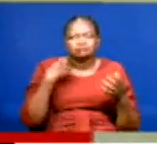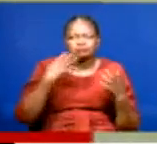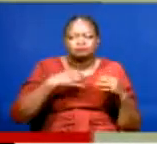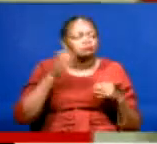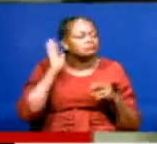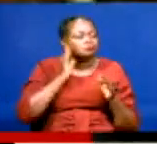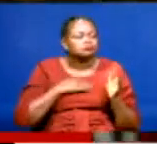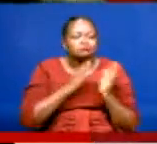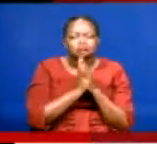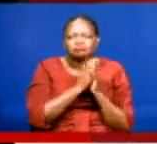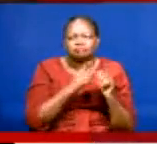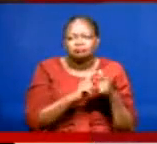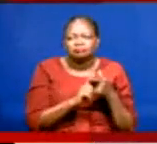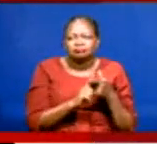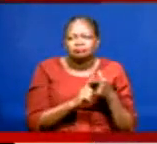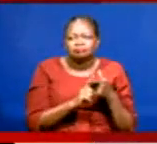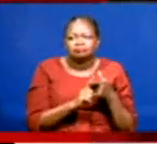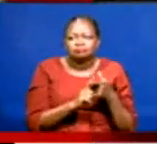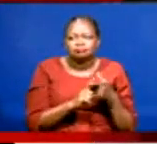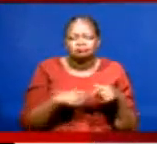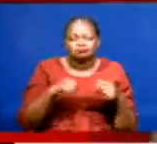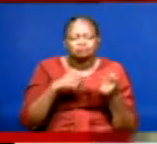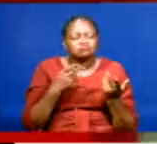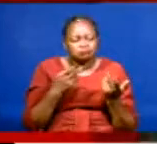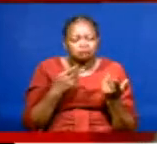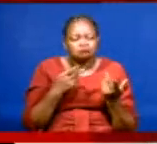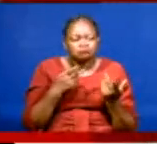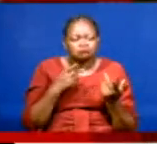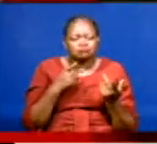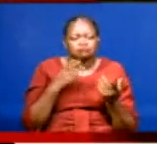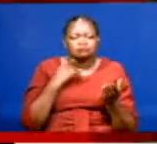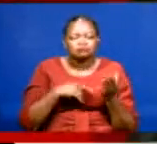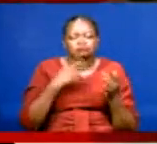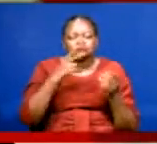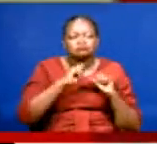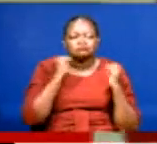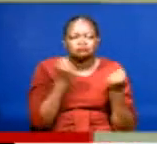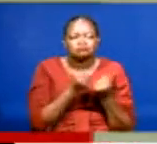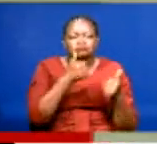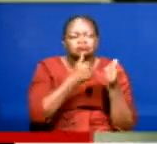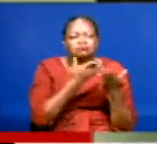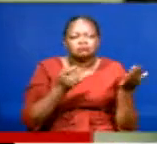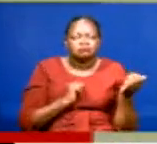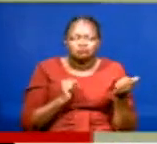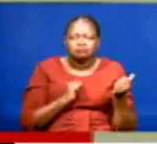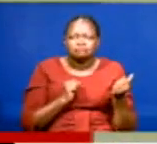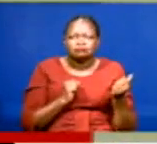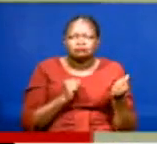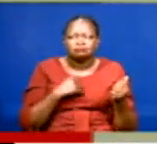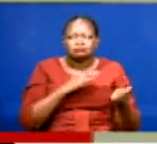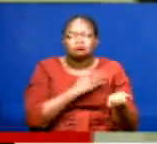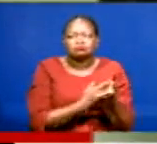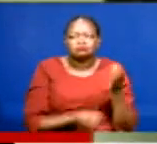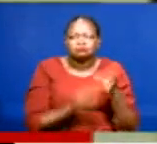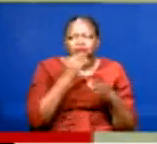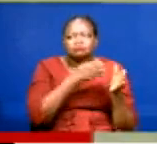story. So we vision as an organization to see a society which every girl has the power to create opportunity for